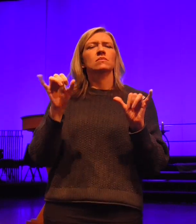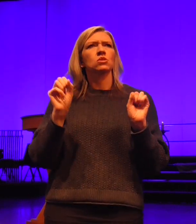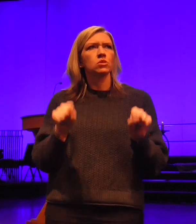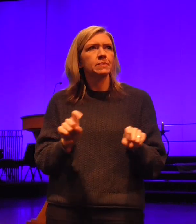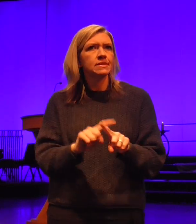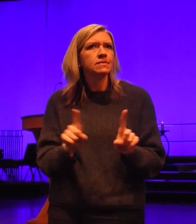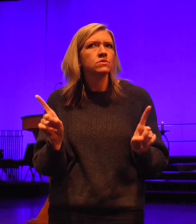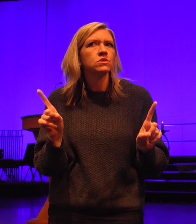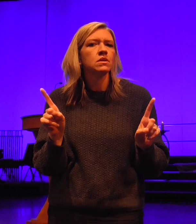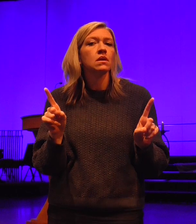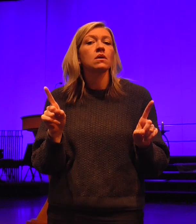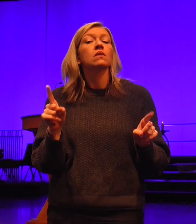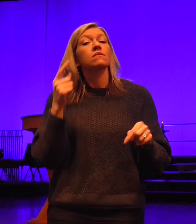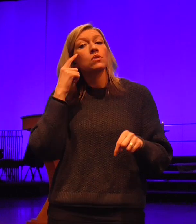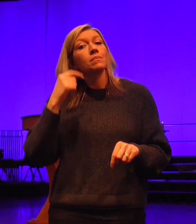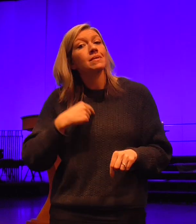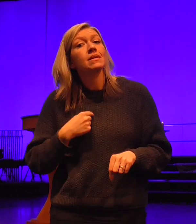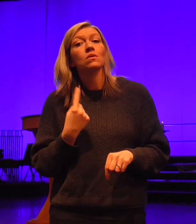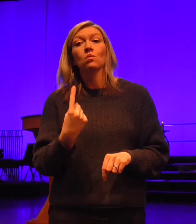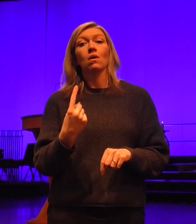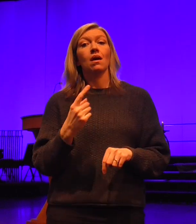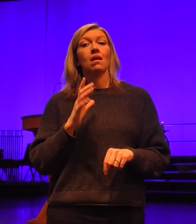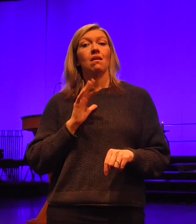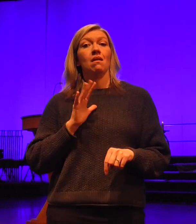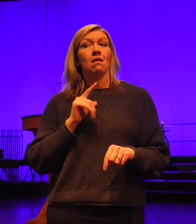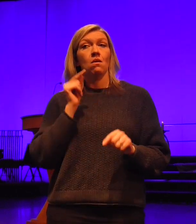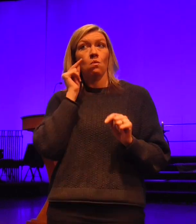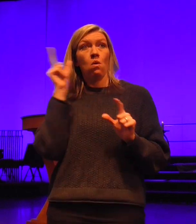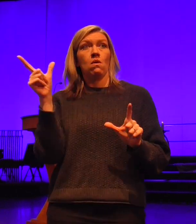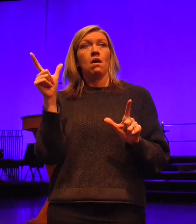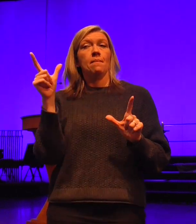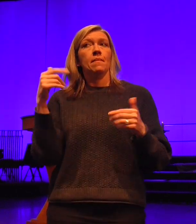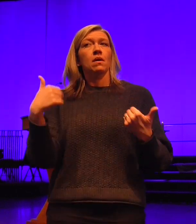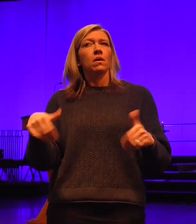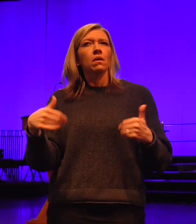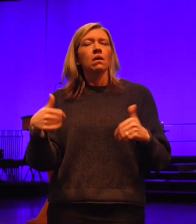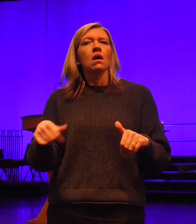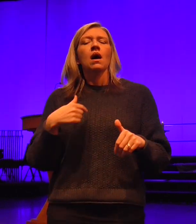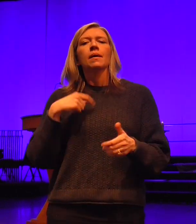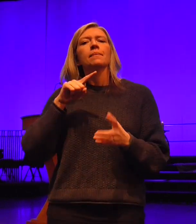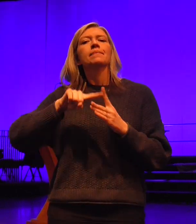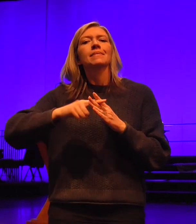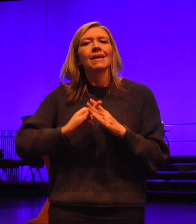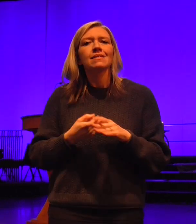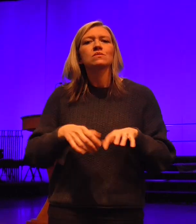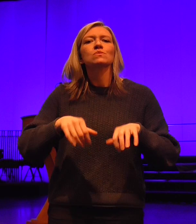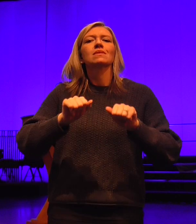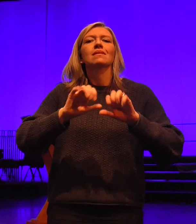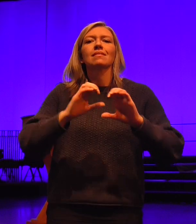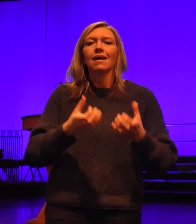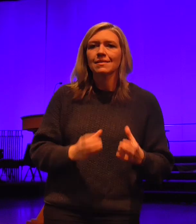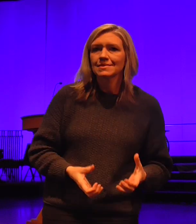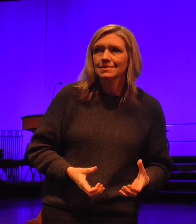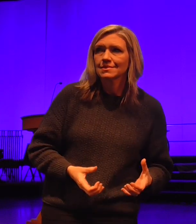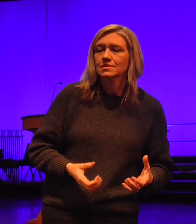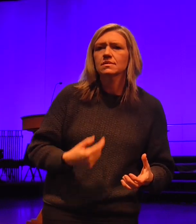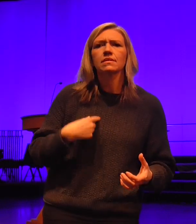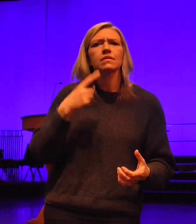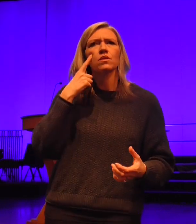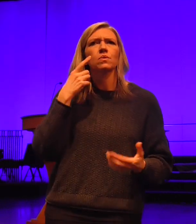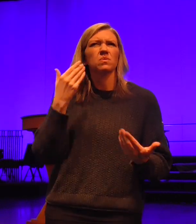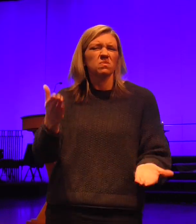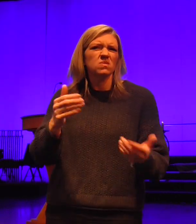for me, one of the ways that woke me up is that I began to go to classes. I thought, well, I'm going to try